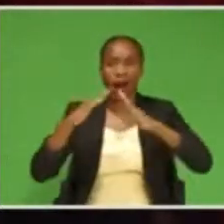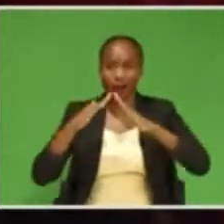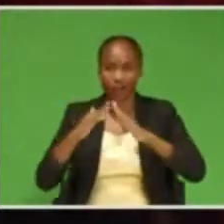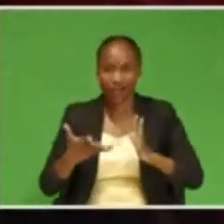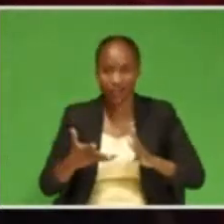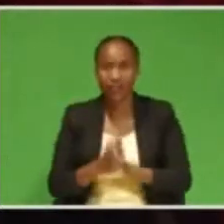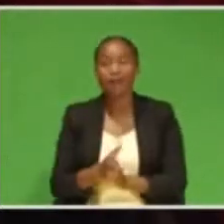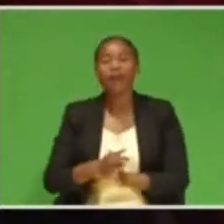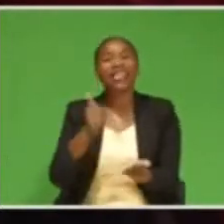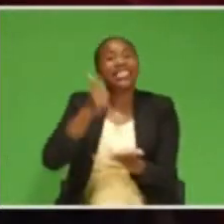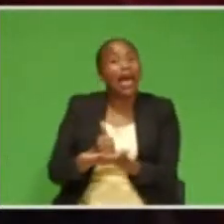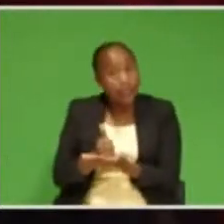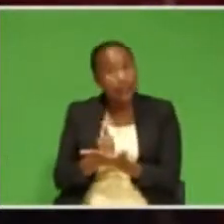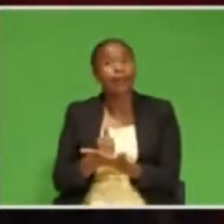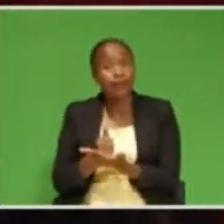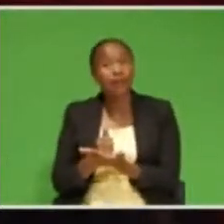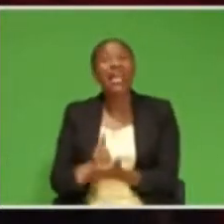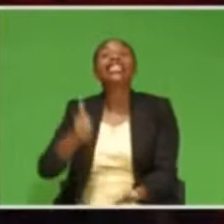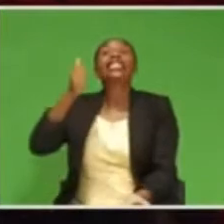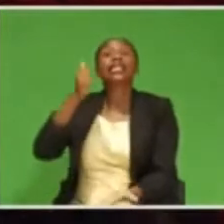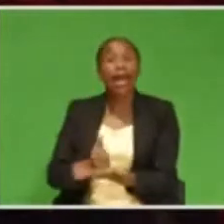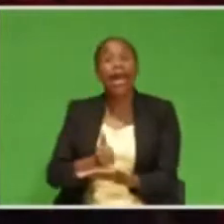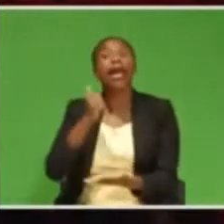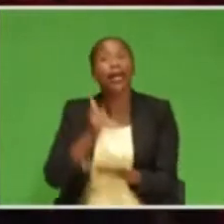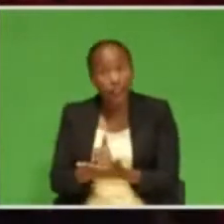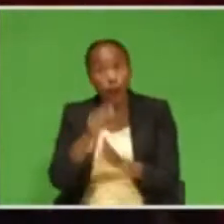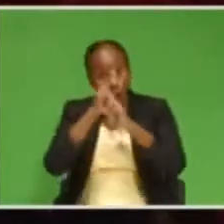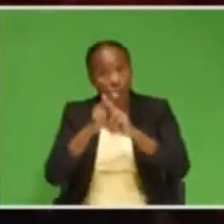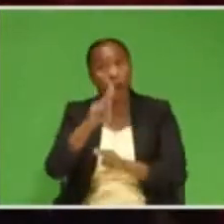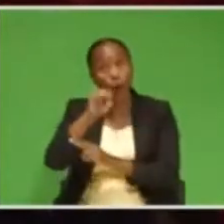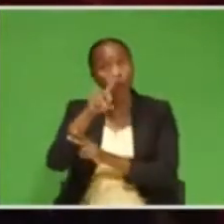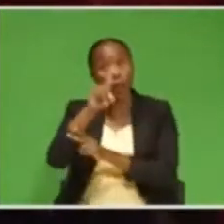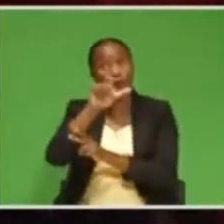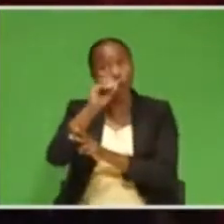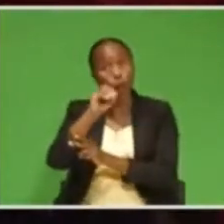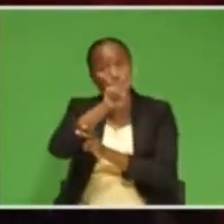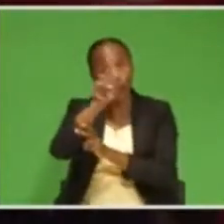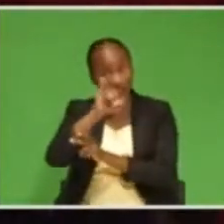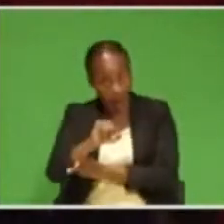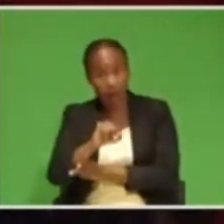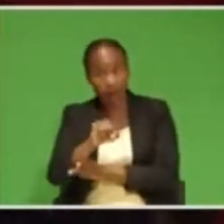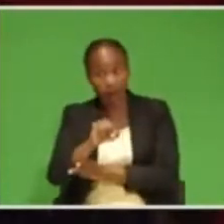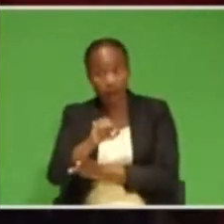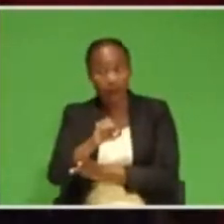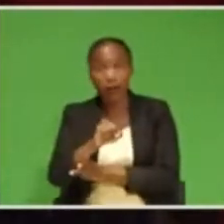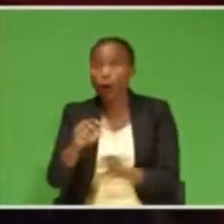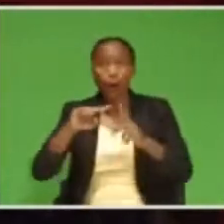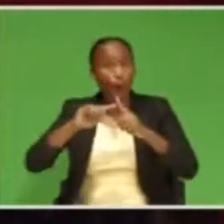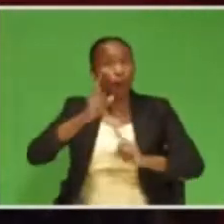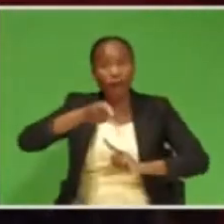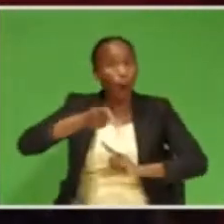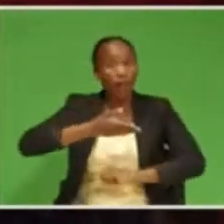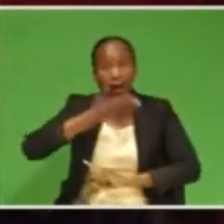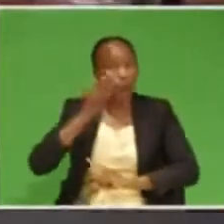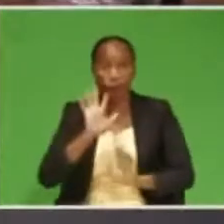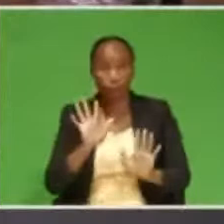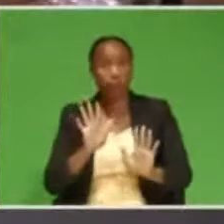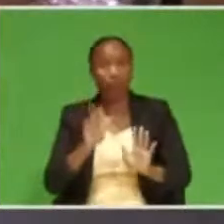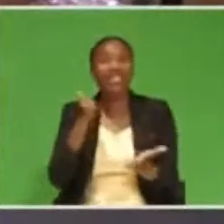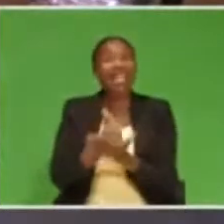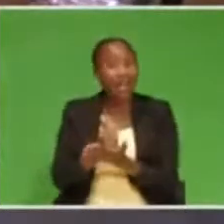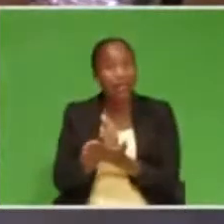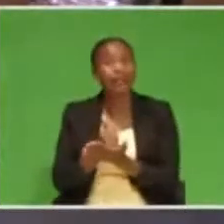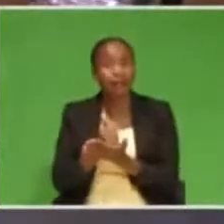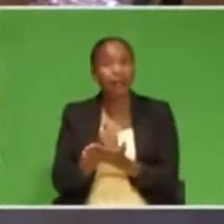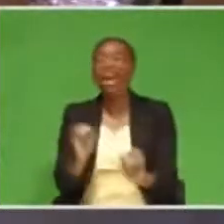Take your seat. Take your seat, Honorable Ndosi. Take your seat. There's no point of order. Take your seat. There